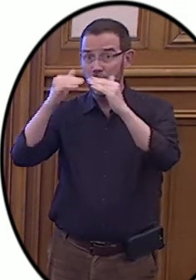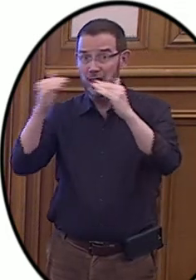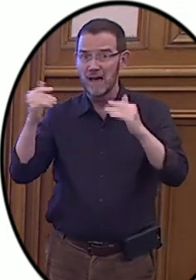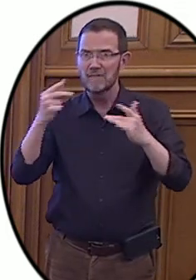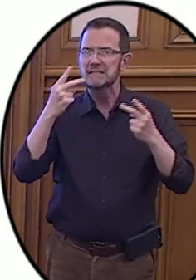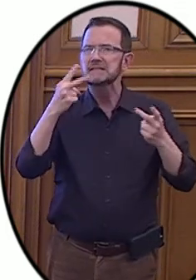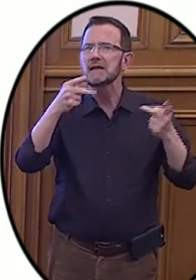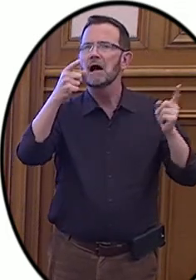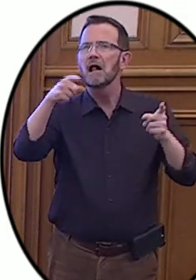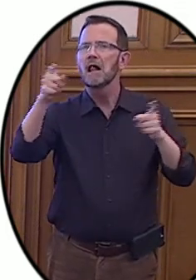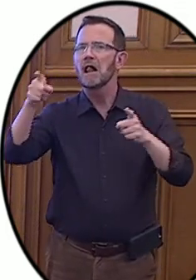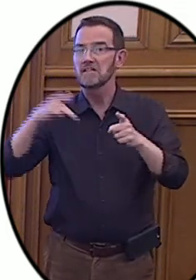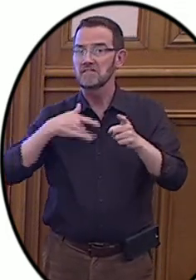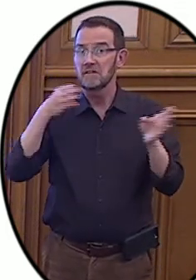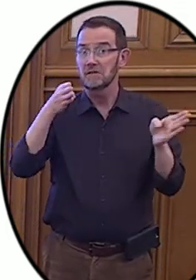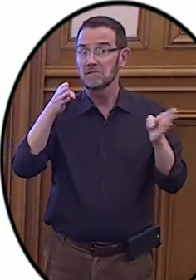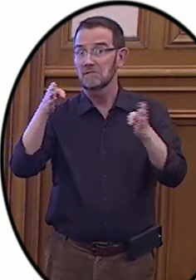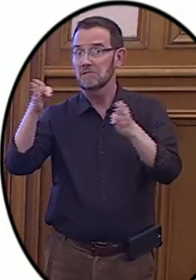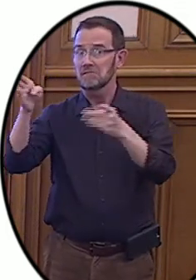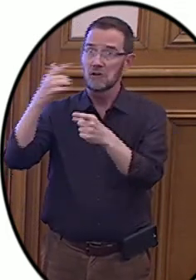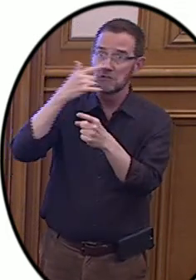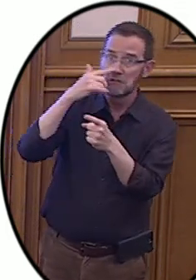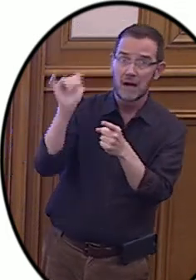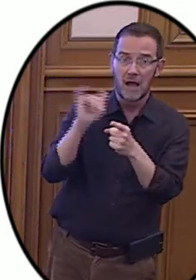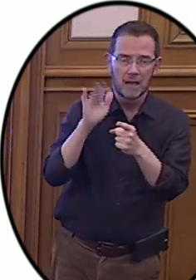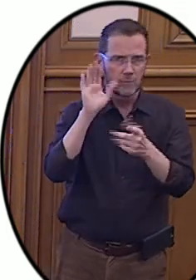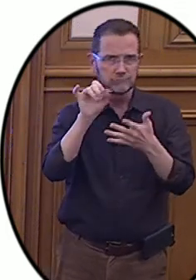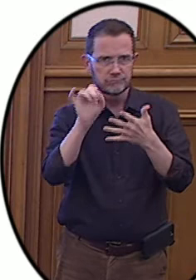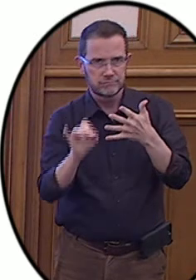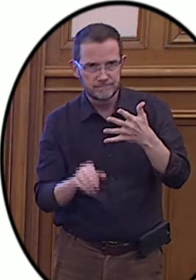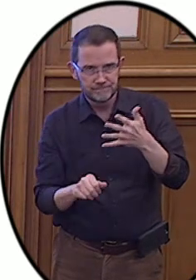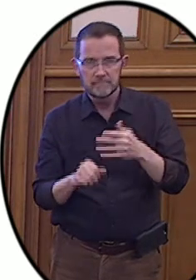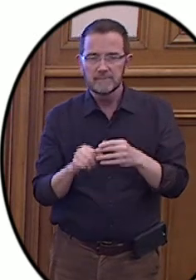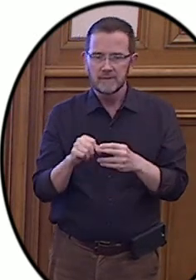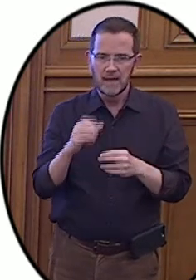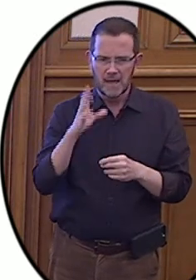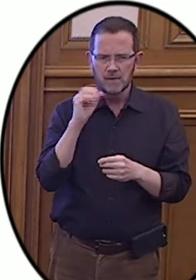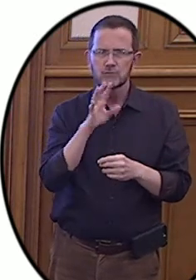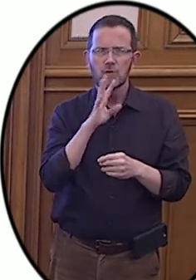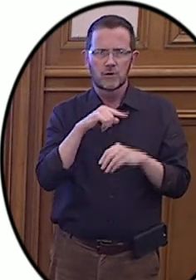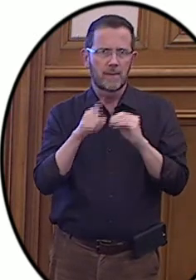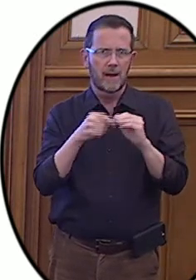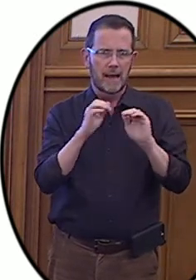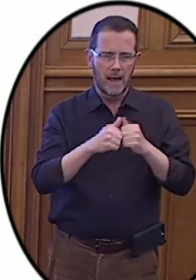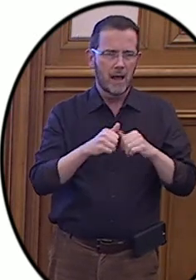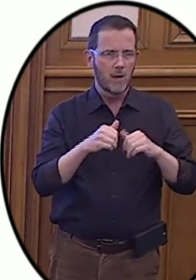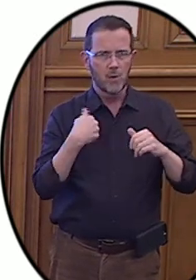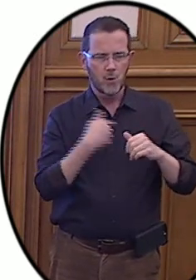information and more public engagement with city government on these issues.